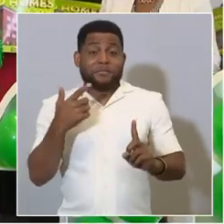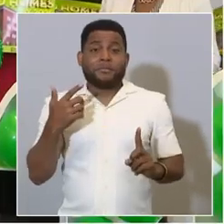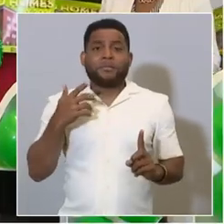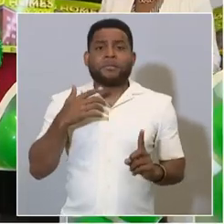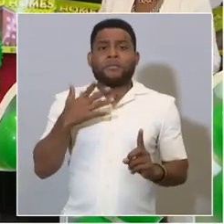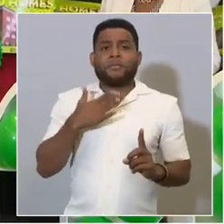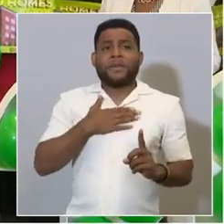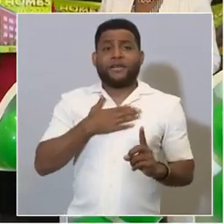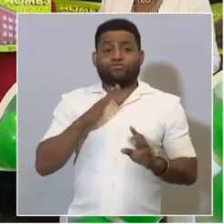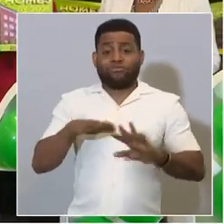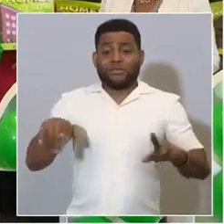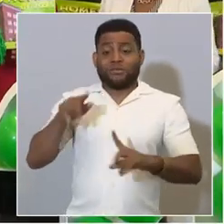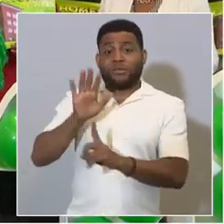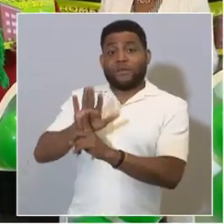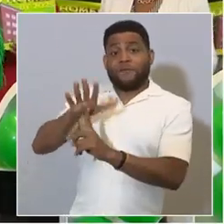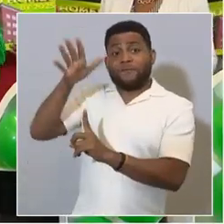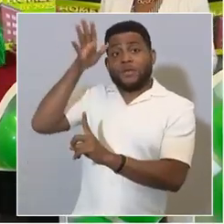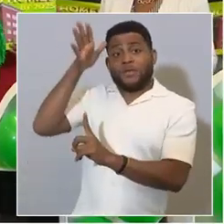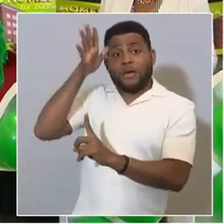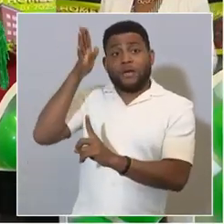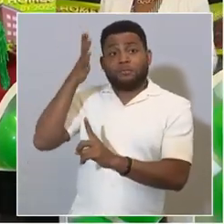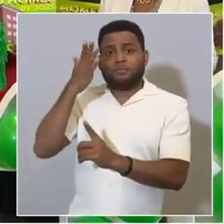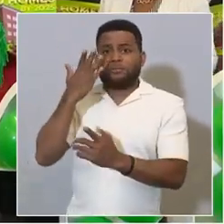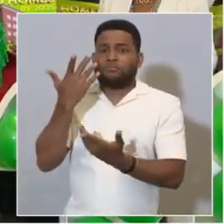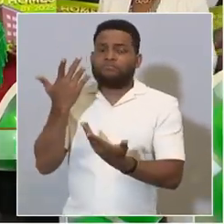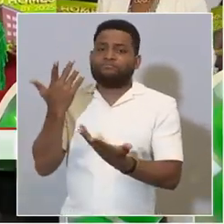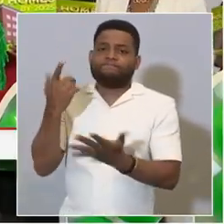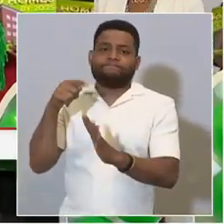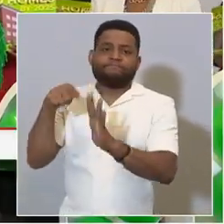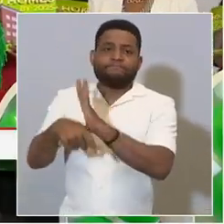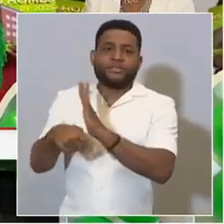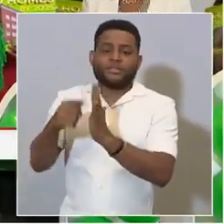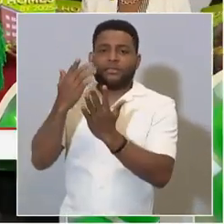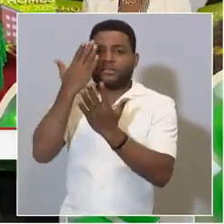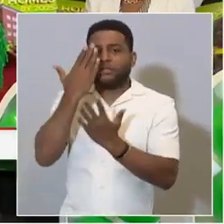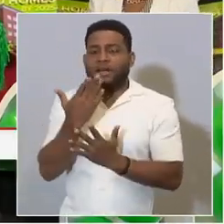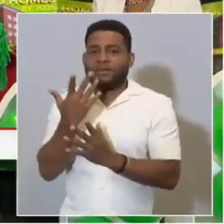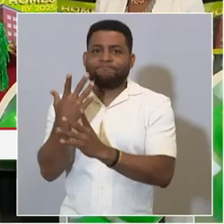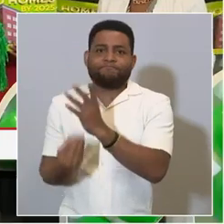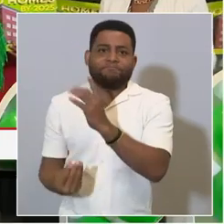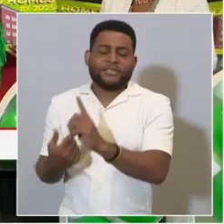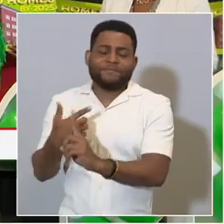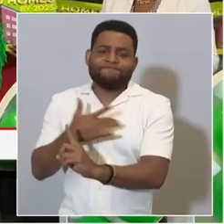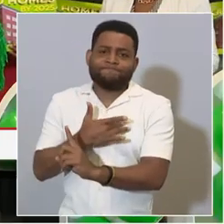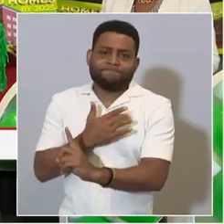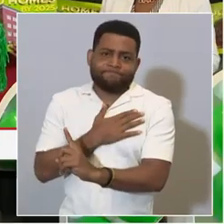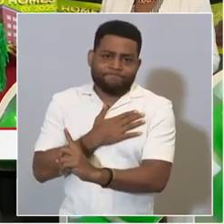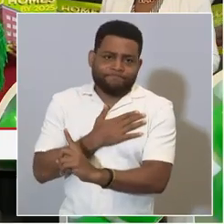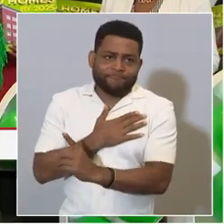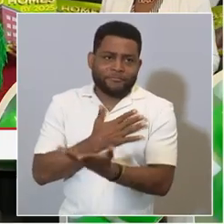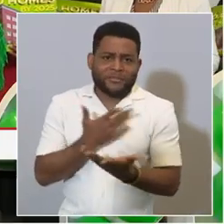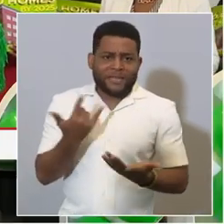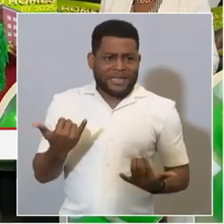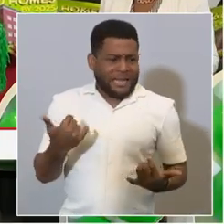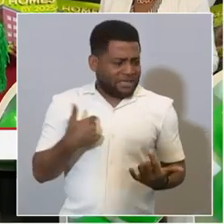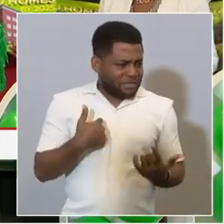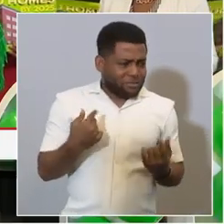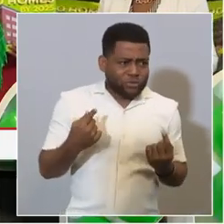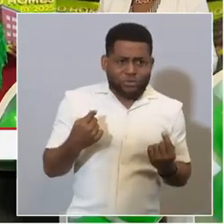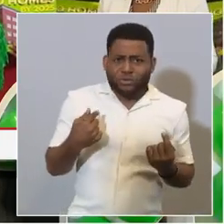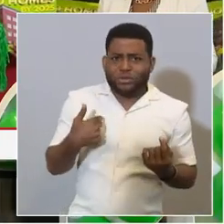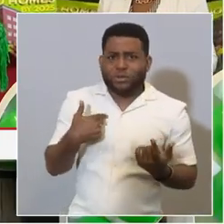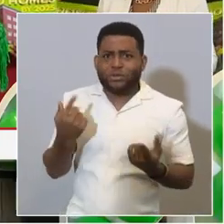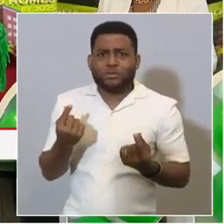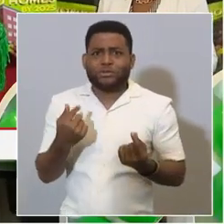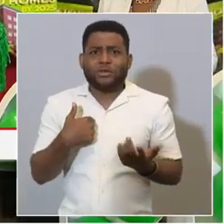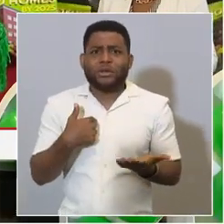not know where to turn, but thankfully my case manager referred us to Spring Flats and let me know that I would